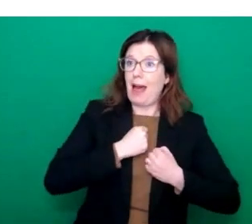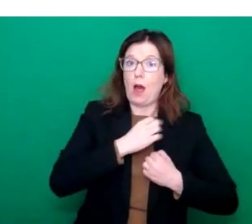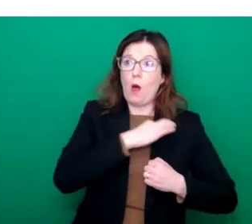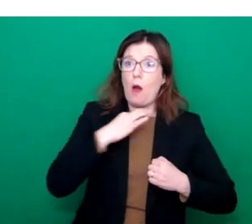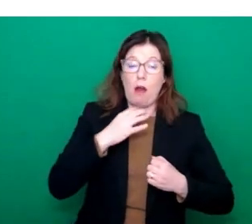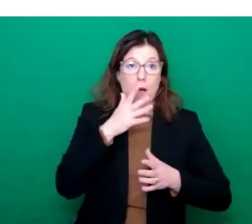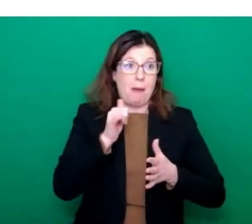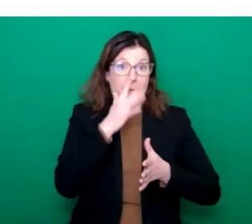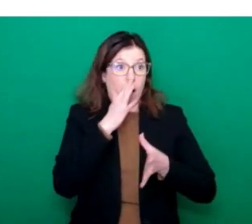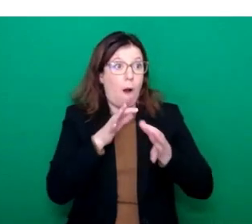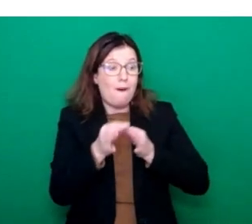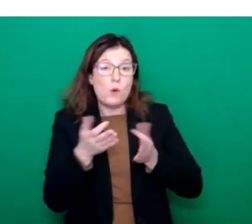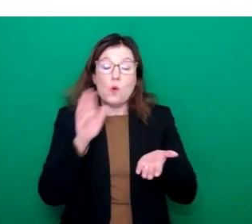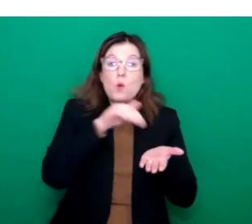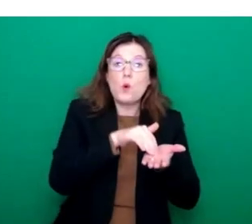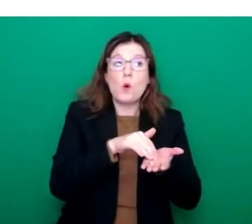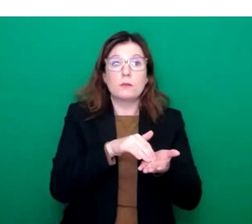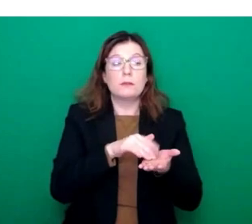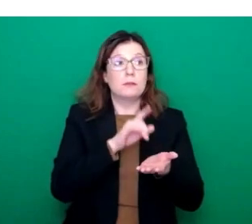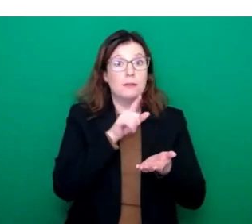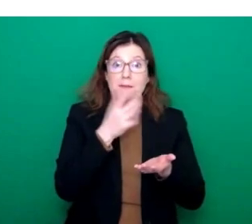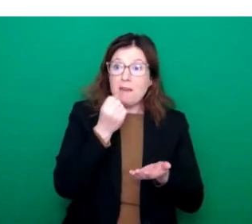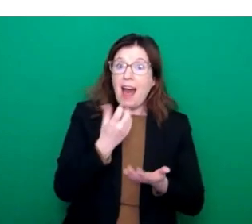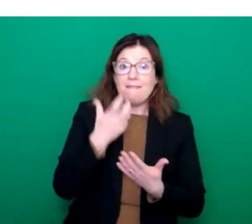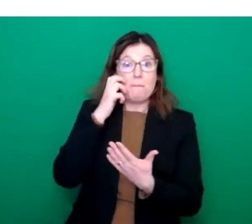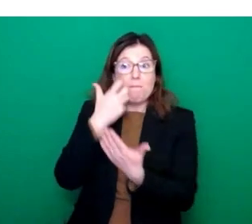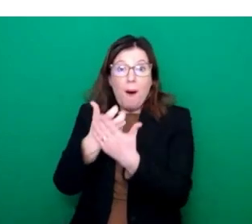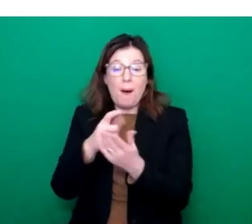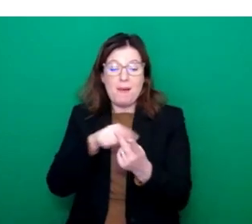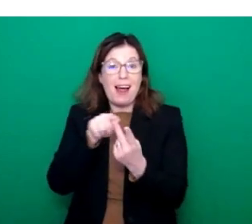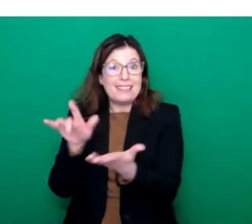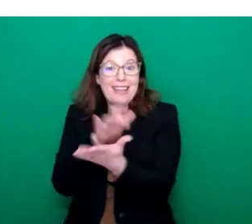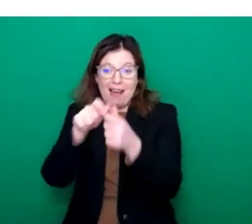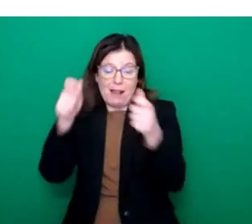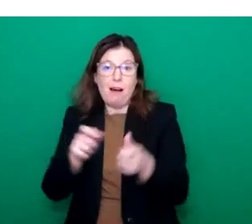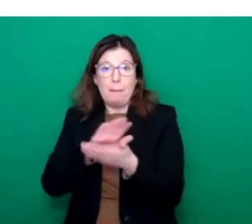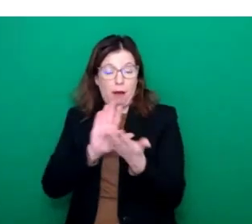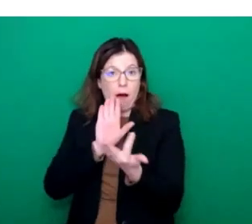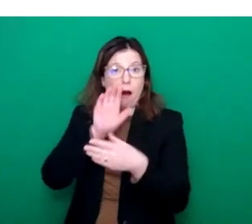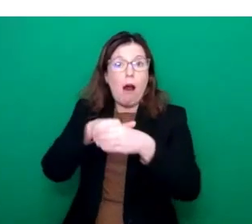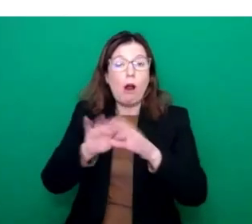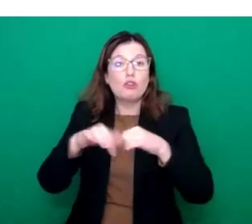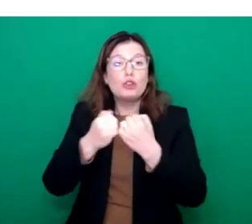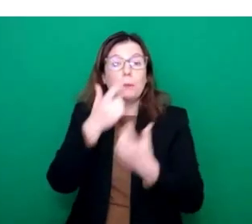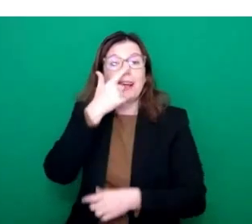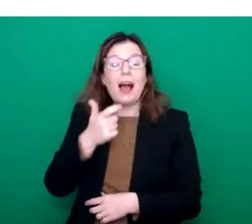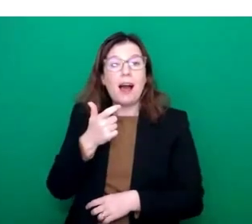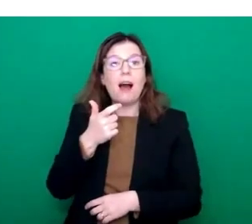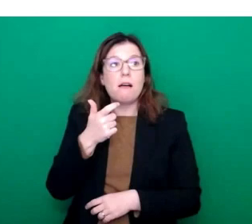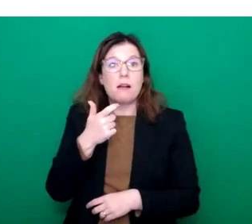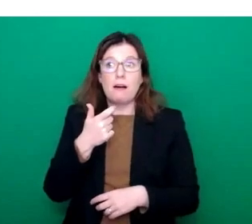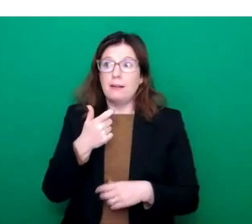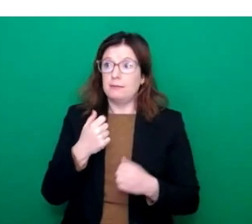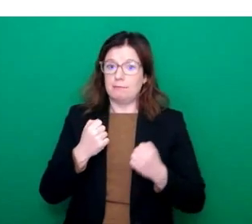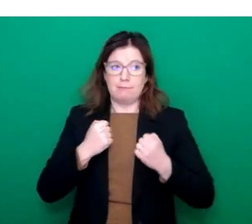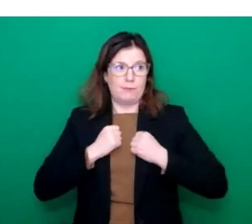travel, but do have a mobile phone or a tablet to be able to join. And they were really enjoying the chance to sit on their own comfy